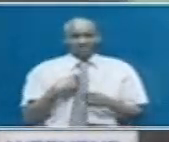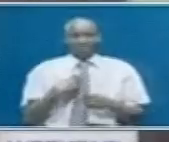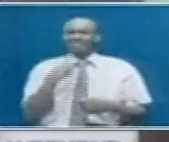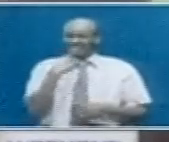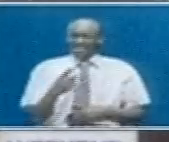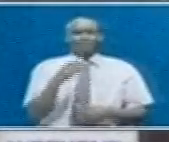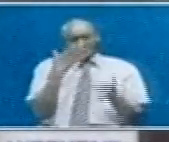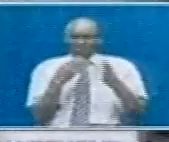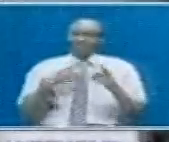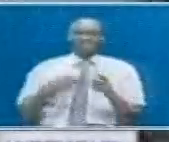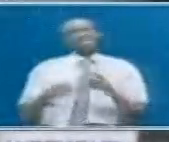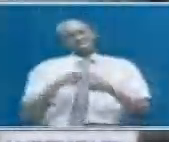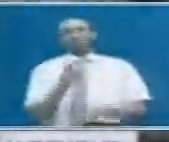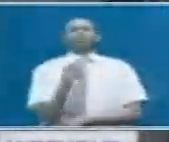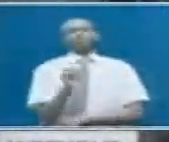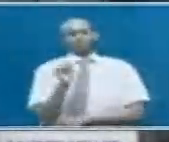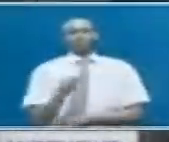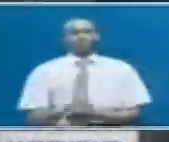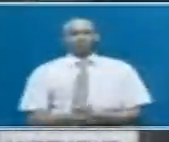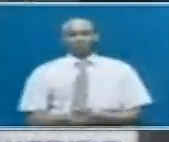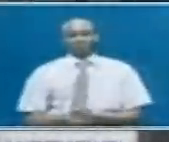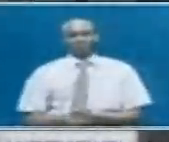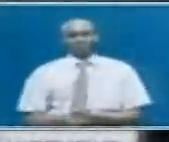ndio waniue na mimi nikufe.